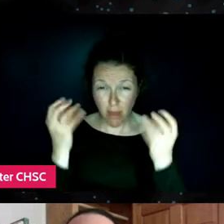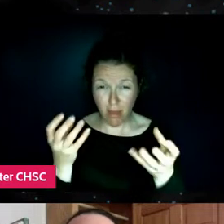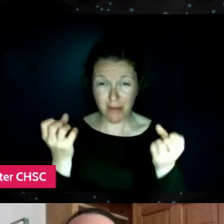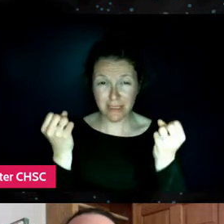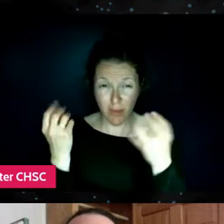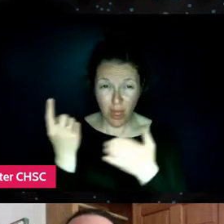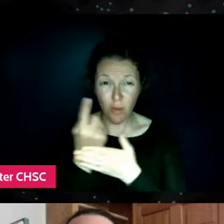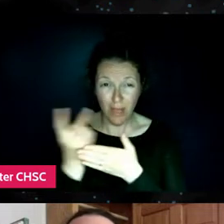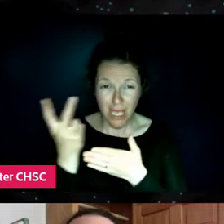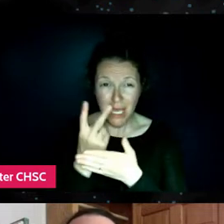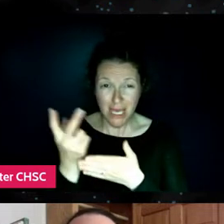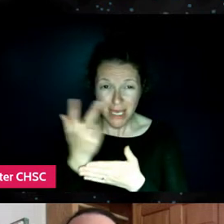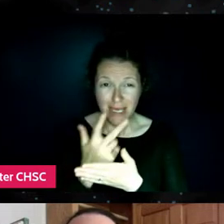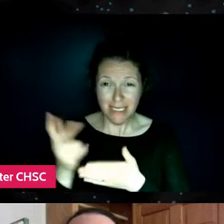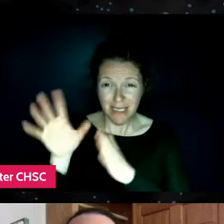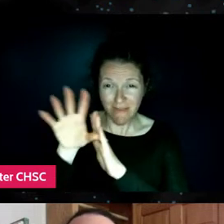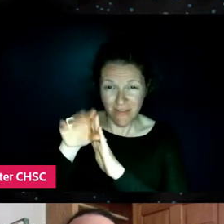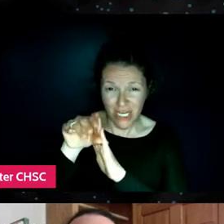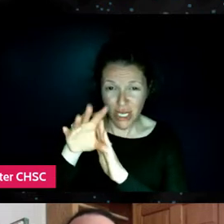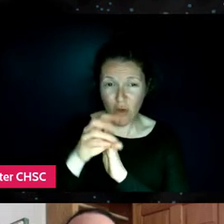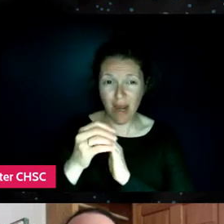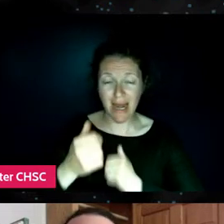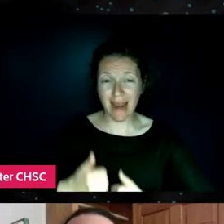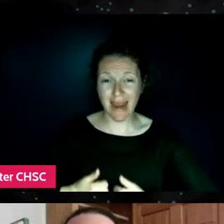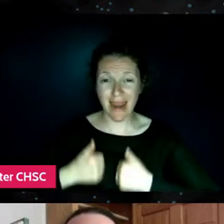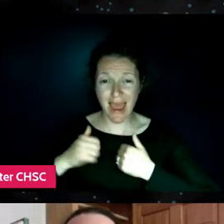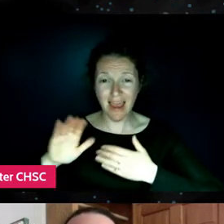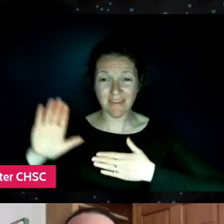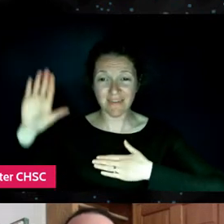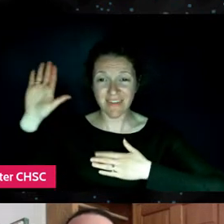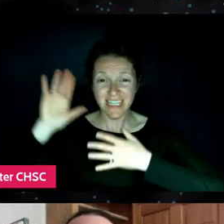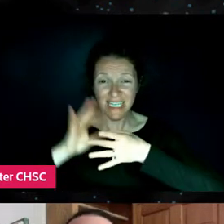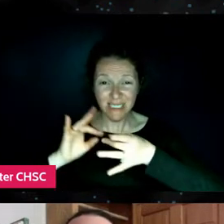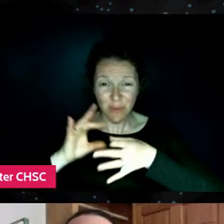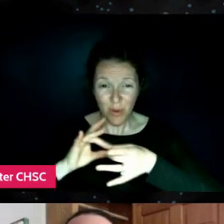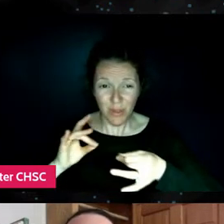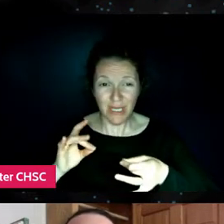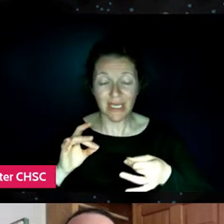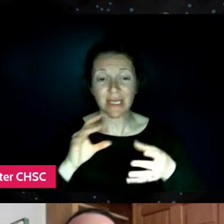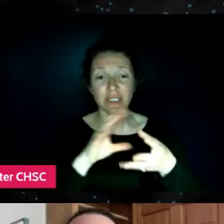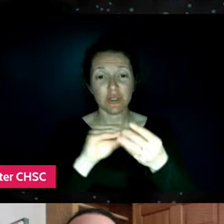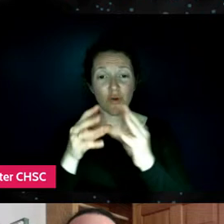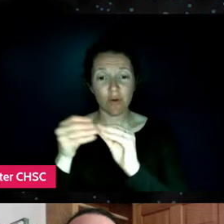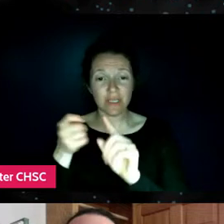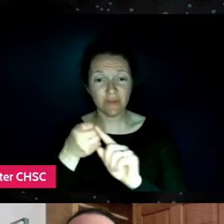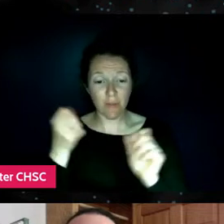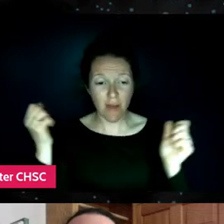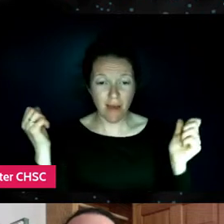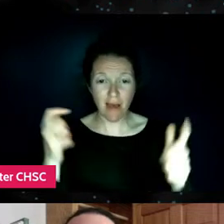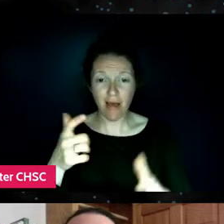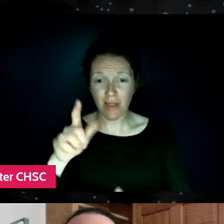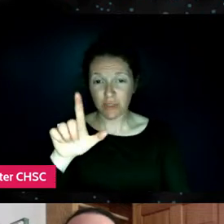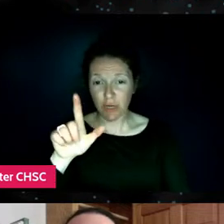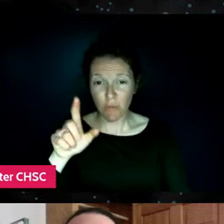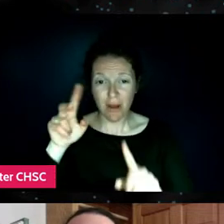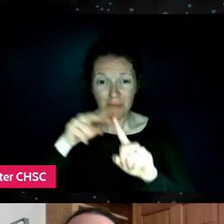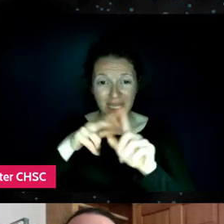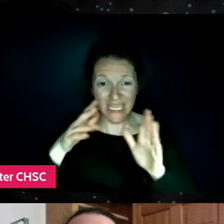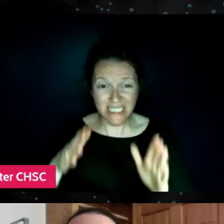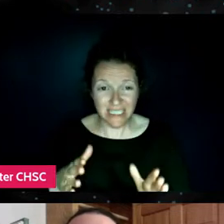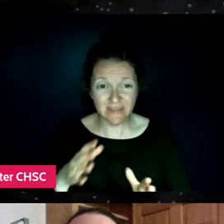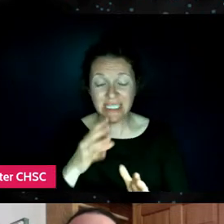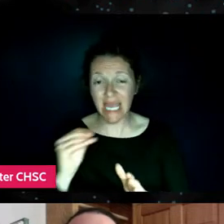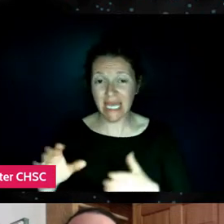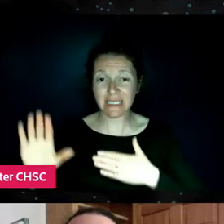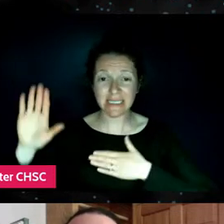of video and live testimony, you know, stories from all the 21 plaintiffs, you know, testimonies from